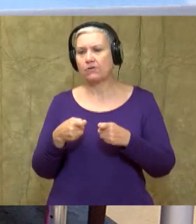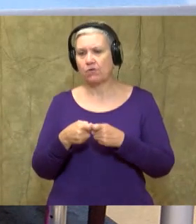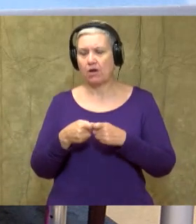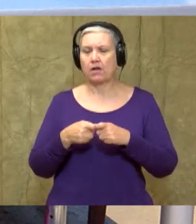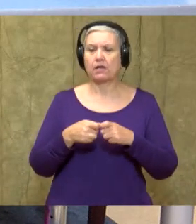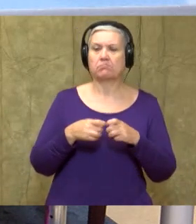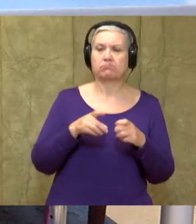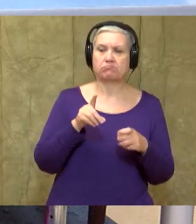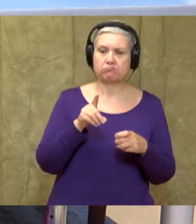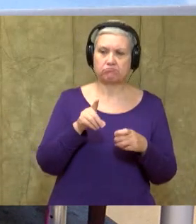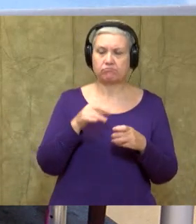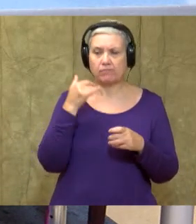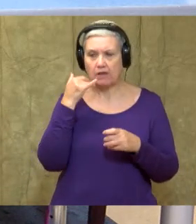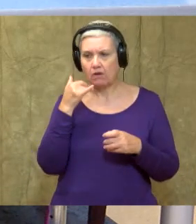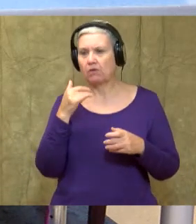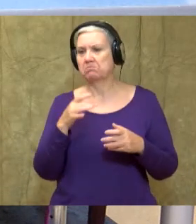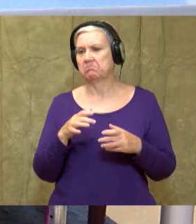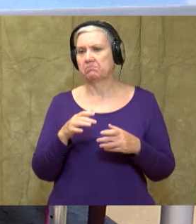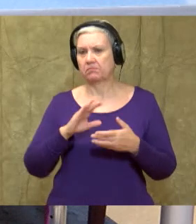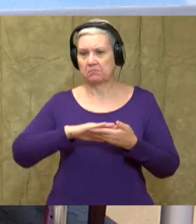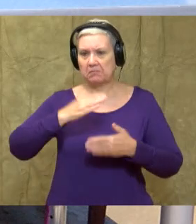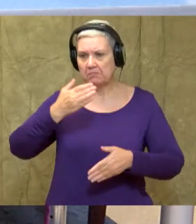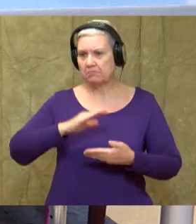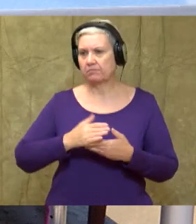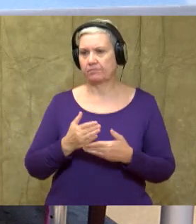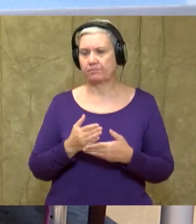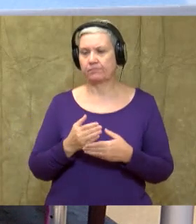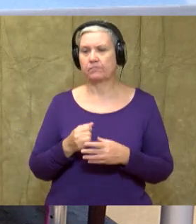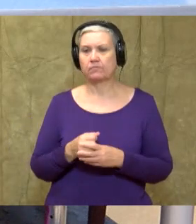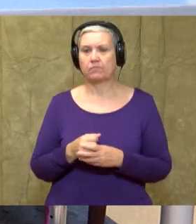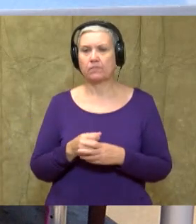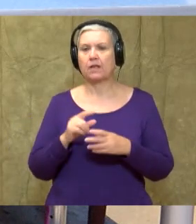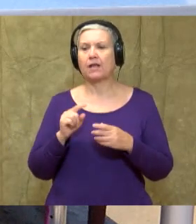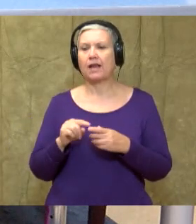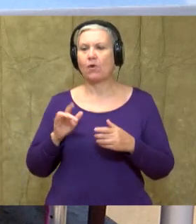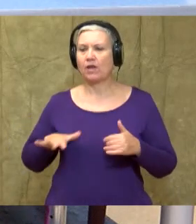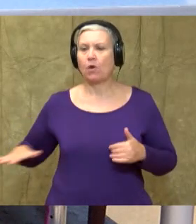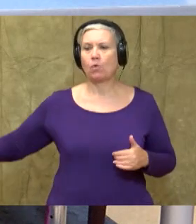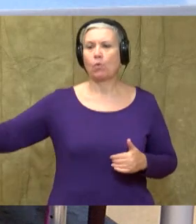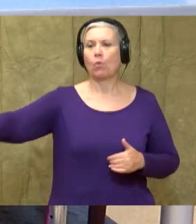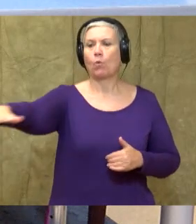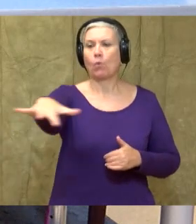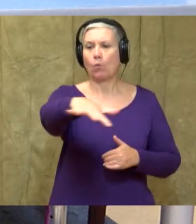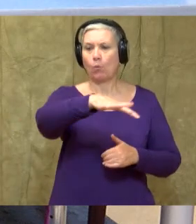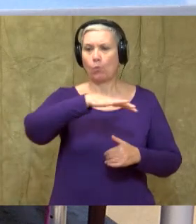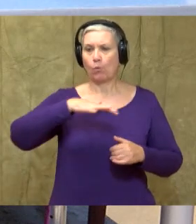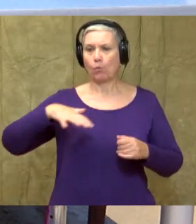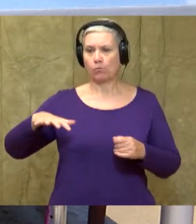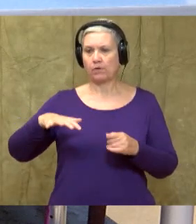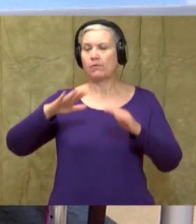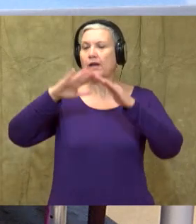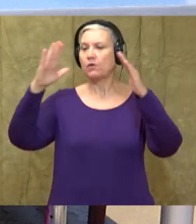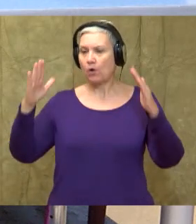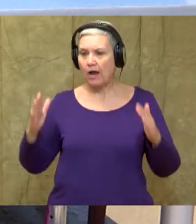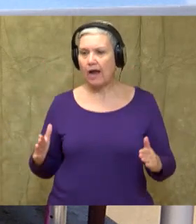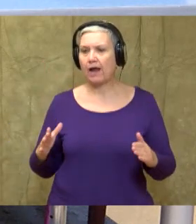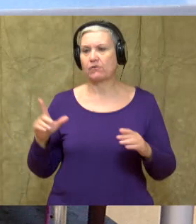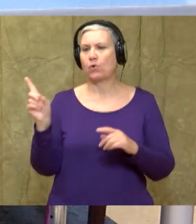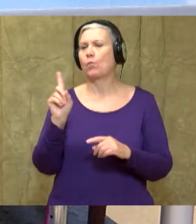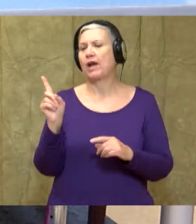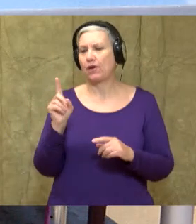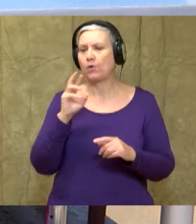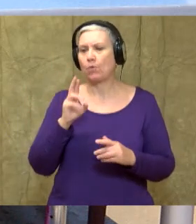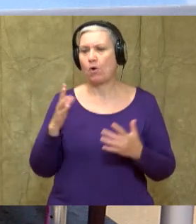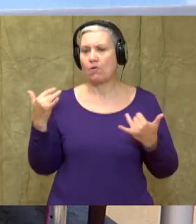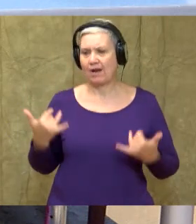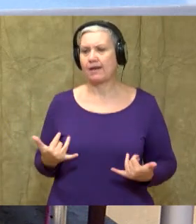the internet. So as you notice, your Wi-Fi only extends to a certain amount or a certain area around your house or wherever you may be at the